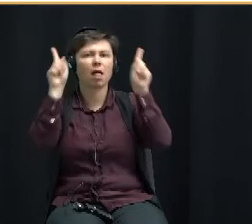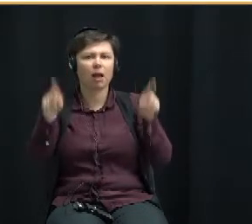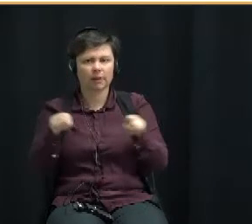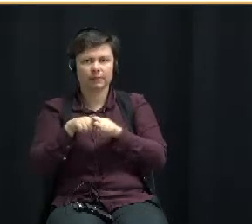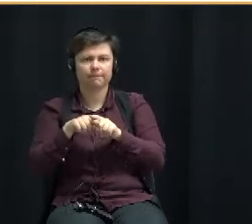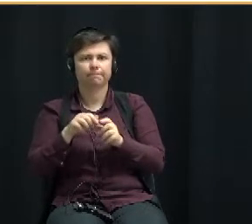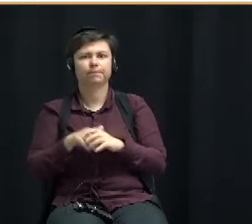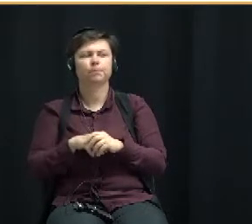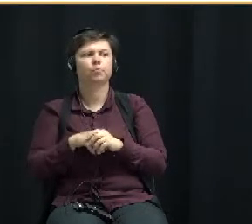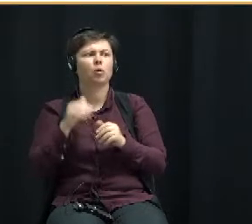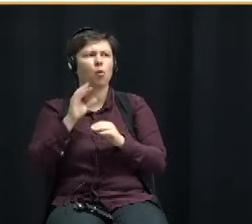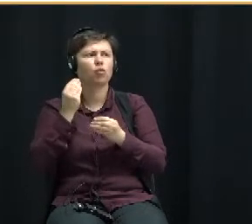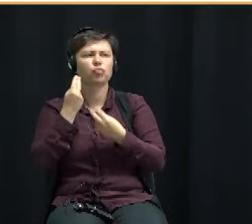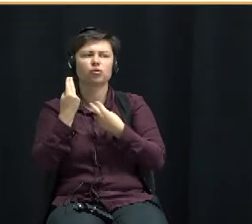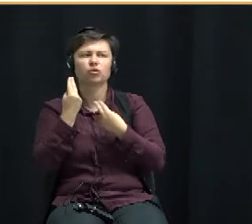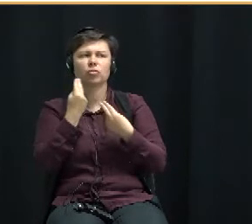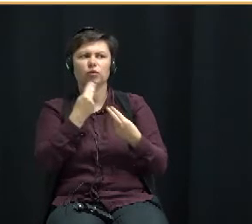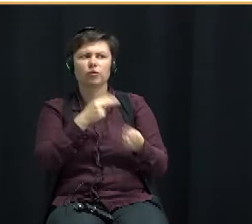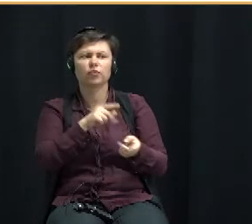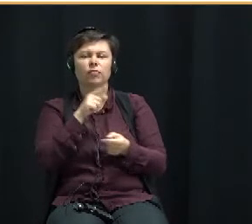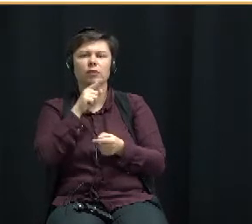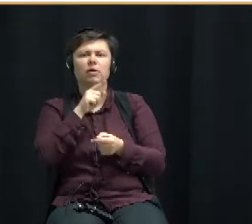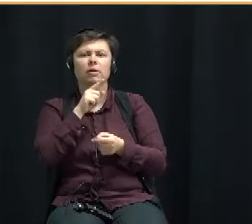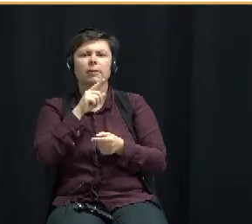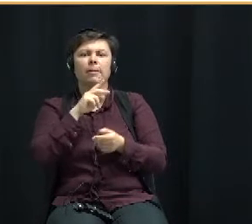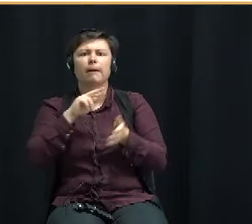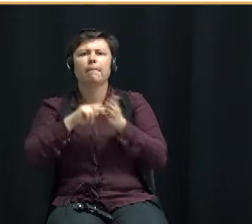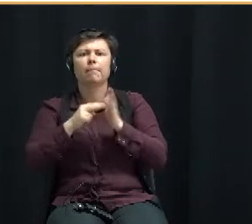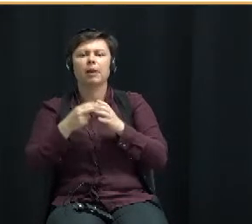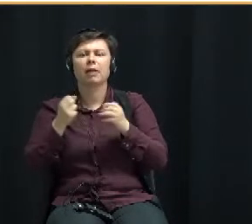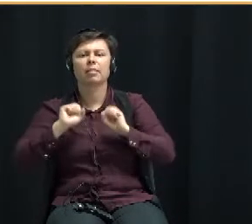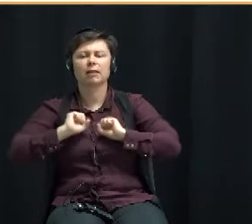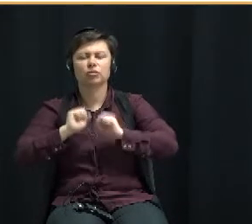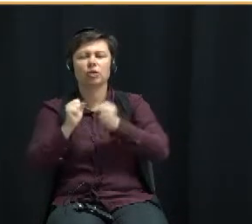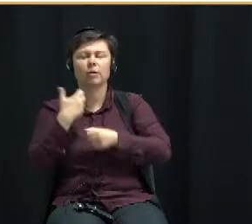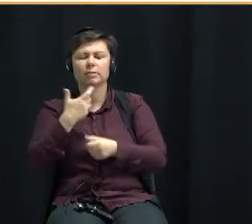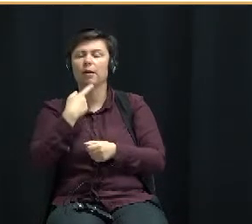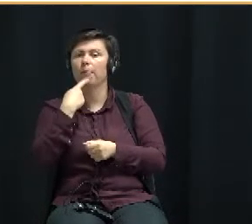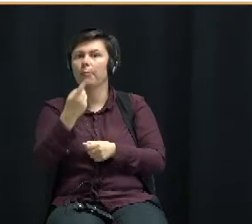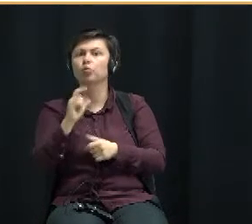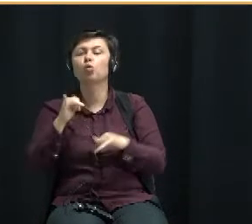actually, because I just wanted to say what the government, and this is